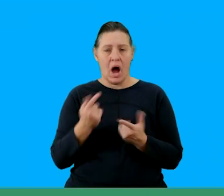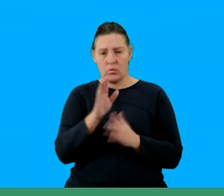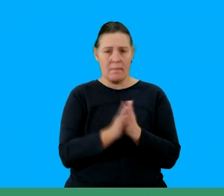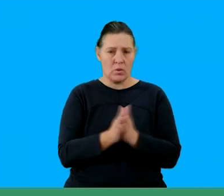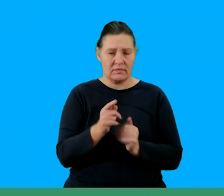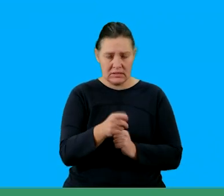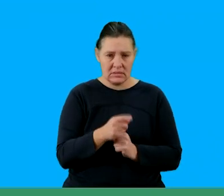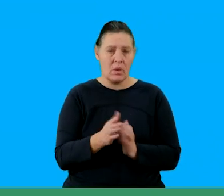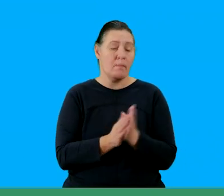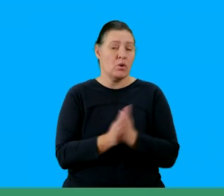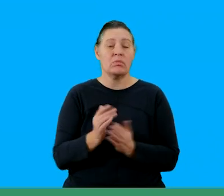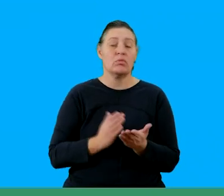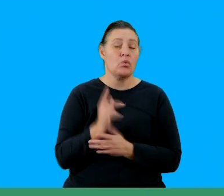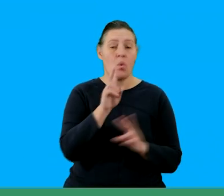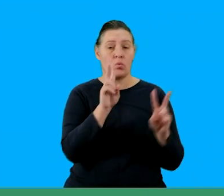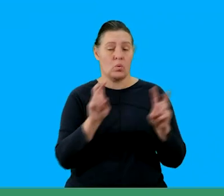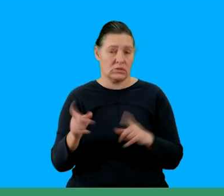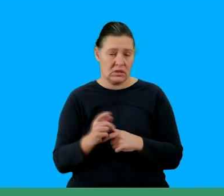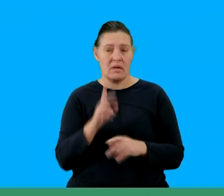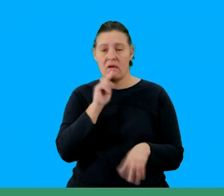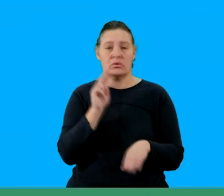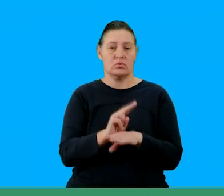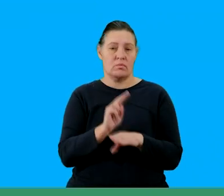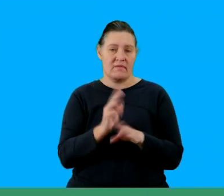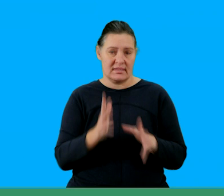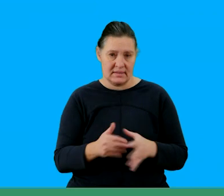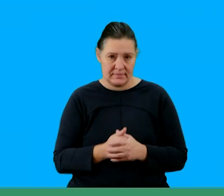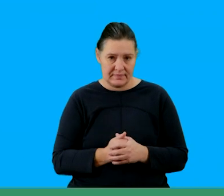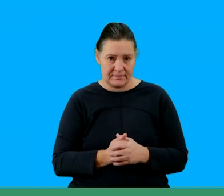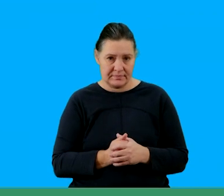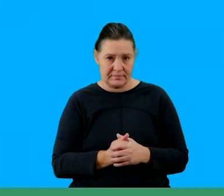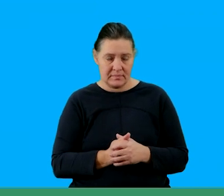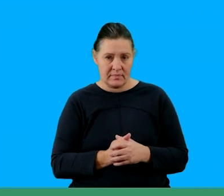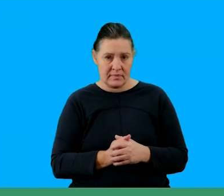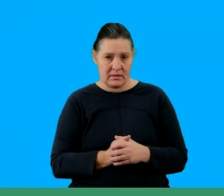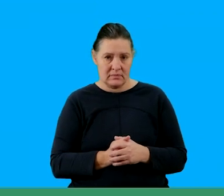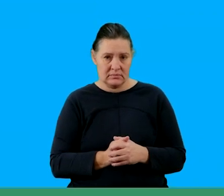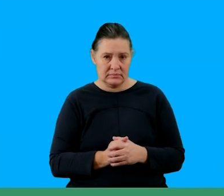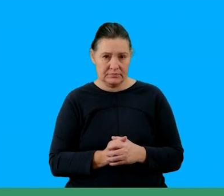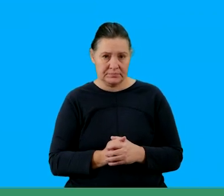So how do you motivate? You motivate by quoting the supervisor.